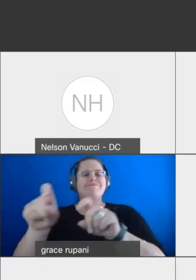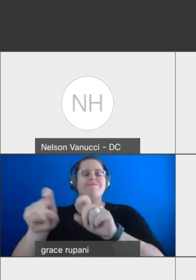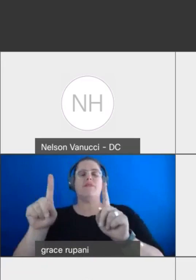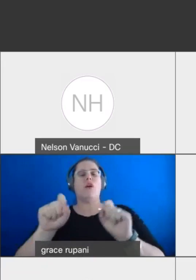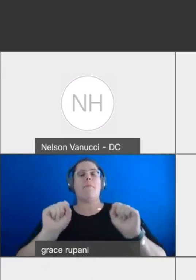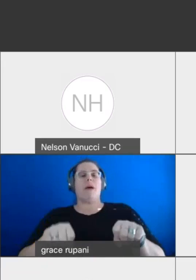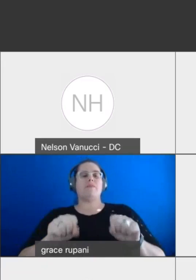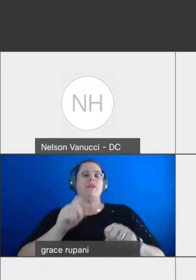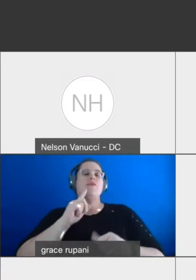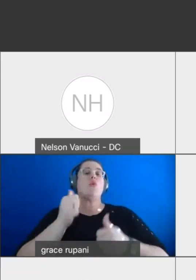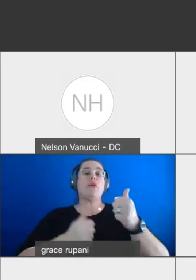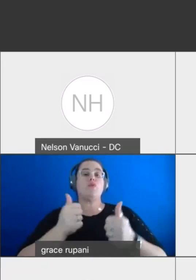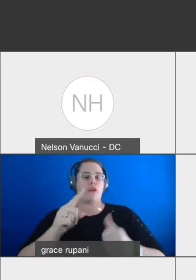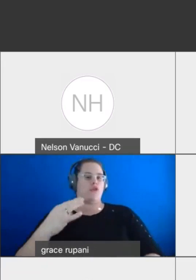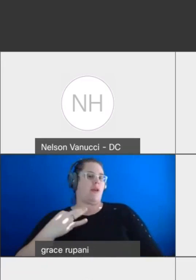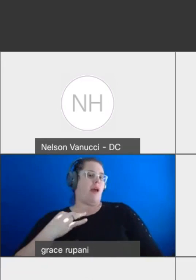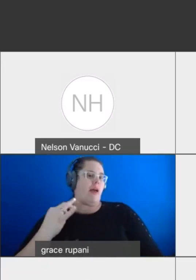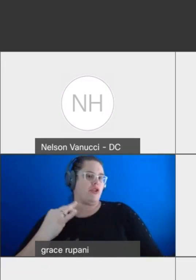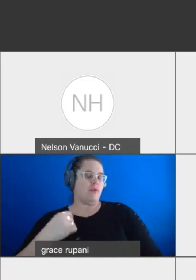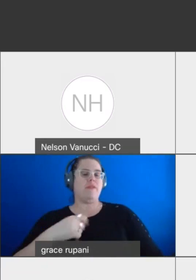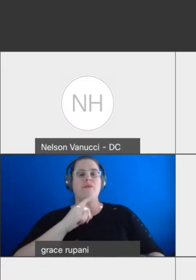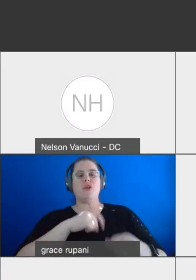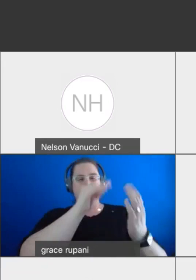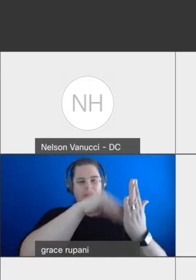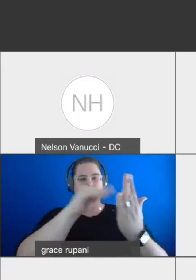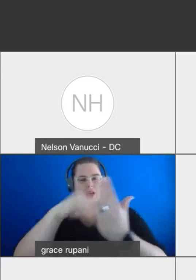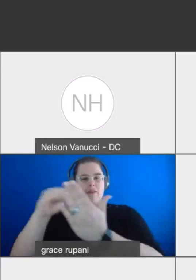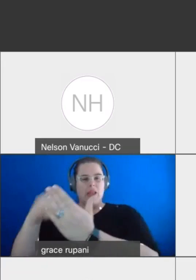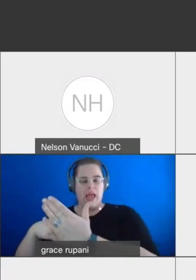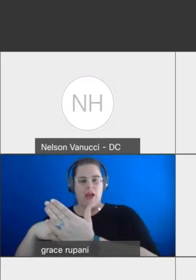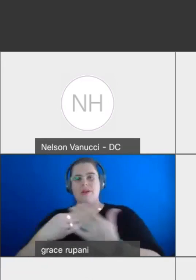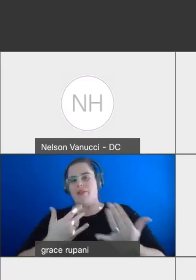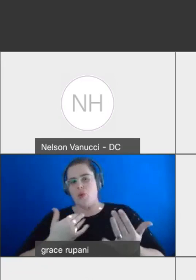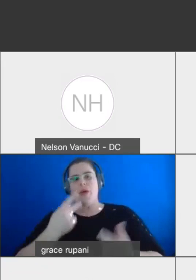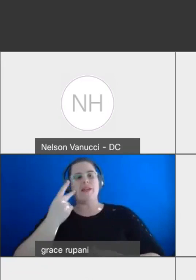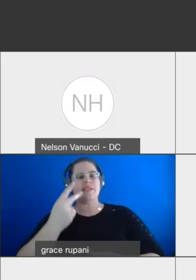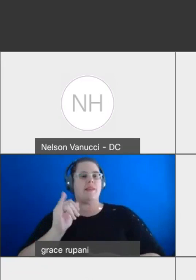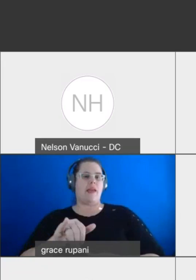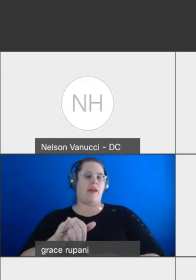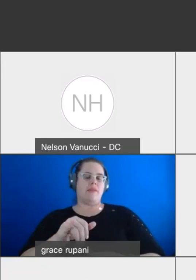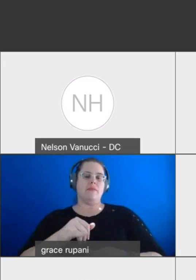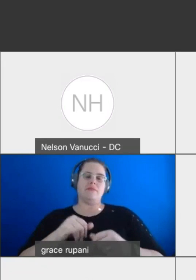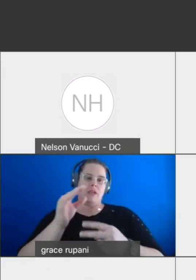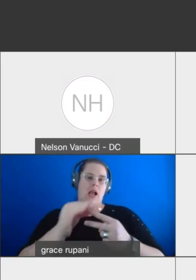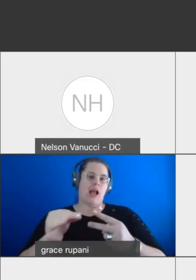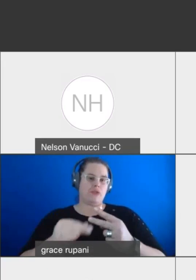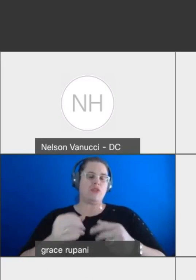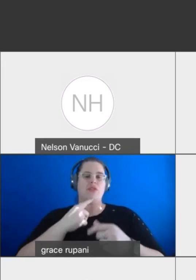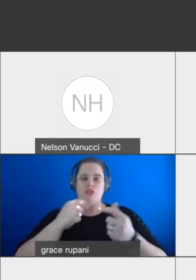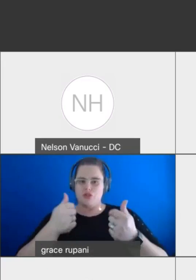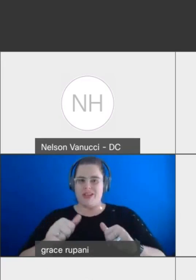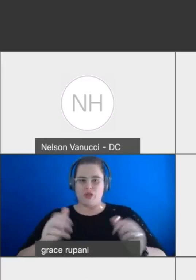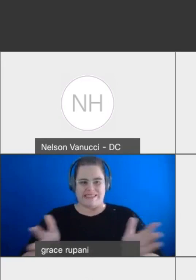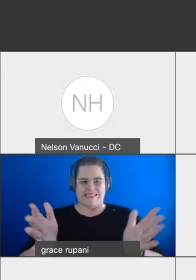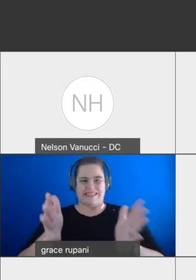so that we can see the vaccination as widespread as possible in our community. It's really